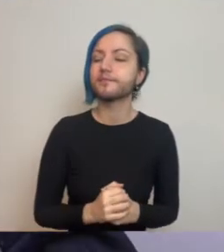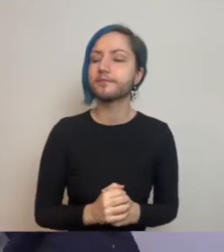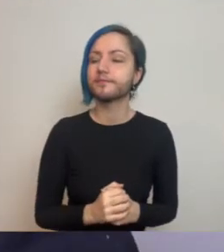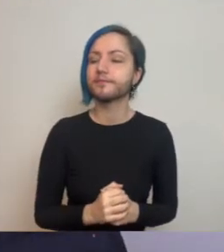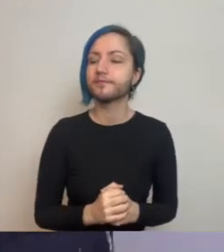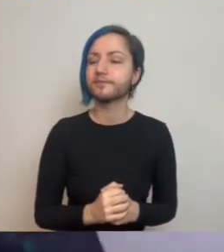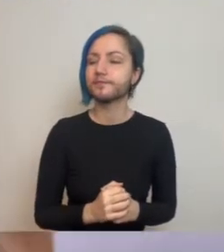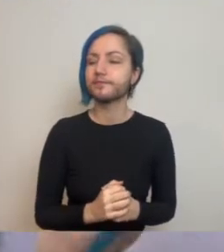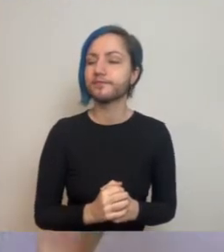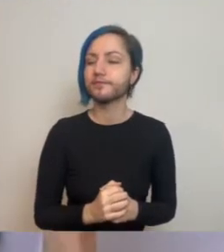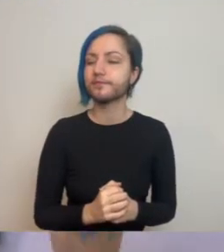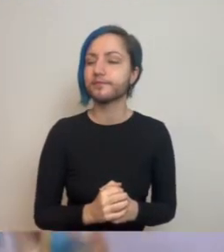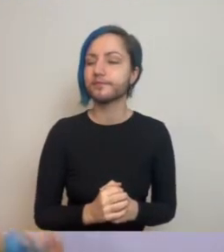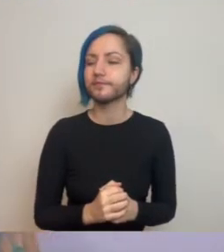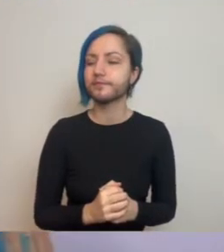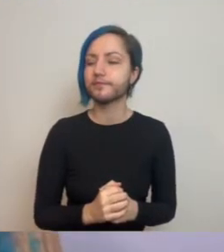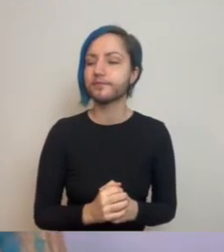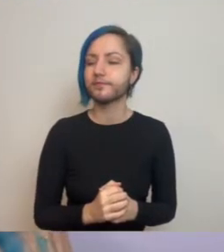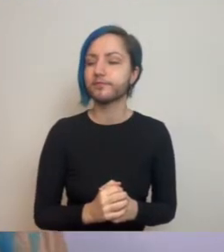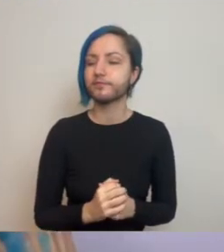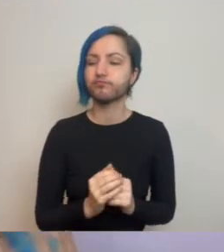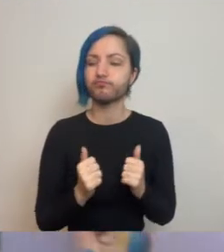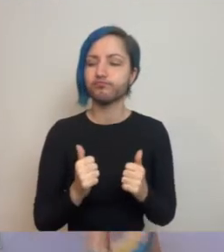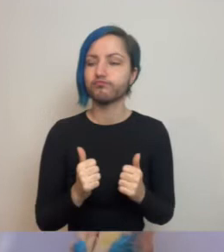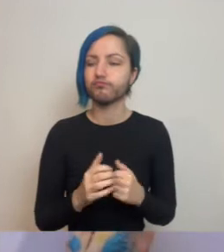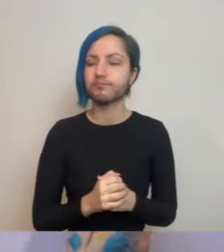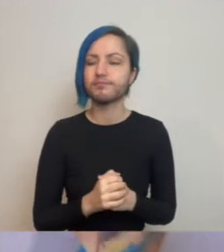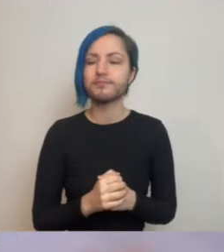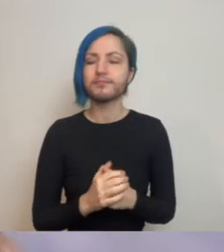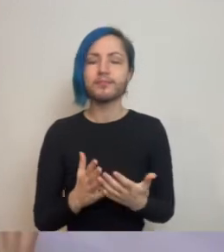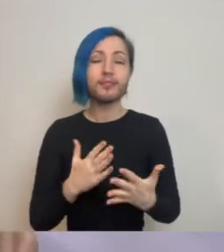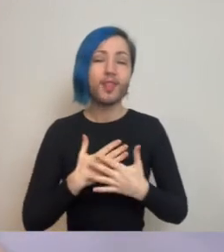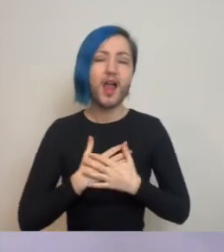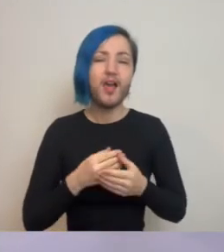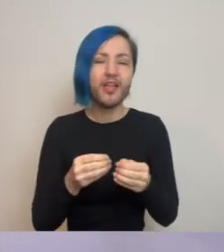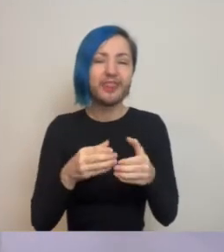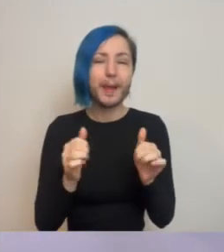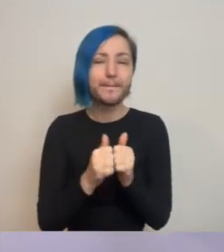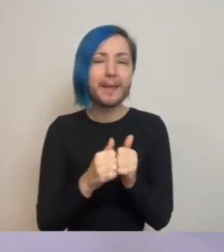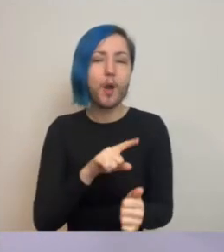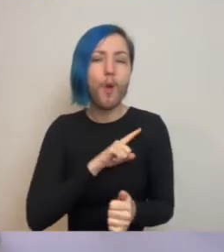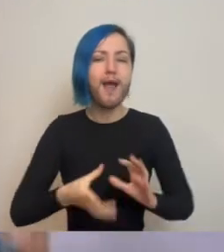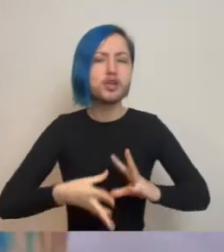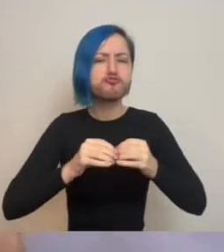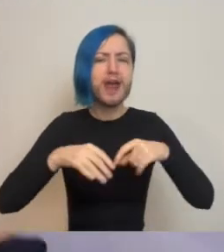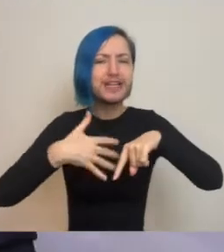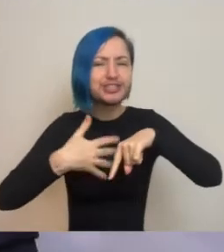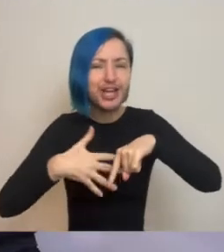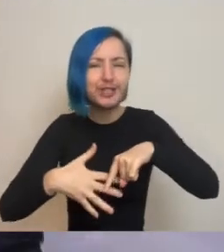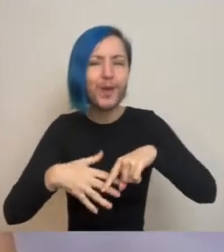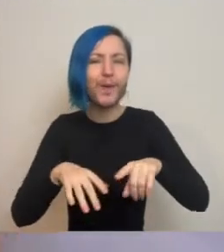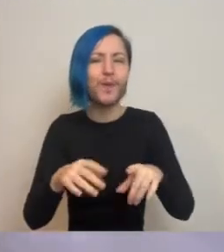there we go. So that's nice. What I love about using thick paper is you can get these nice shadows, so it's almost like a kind